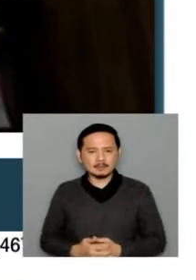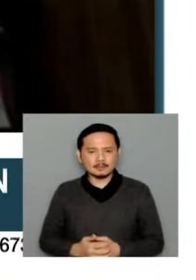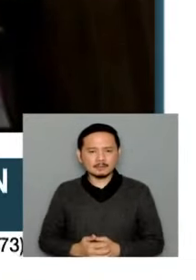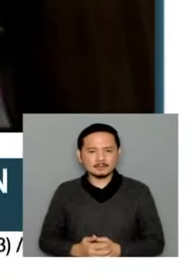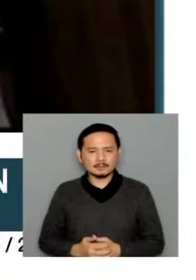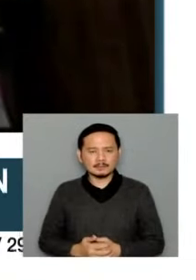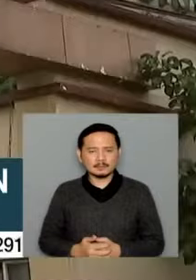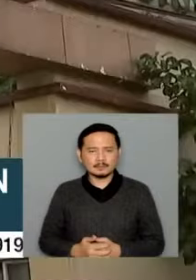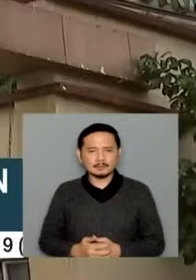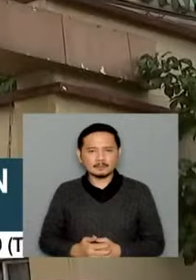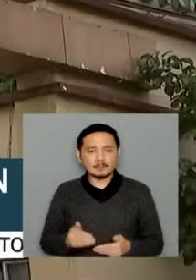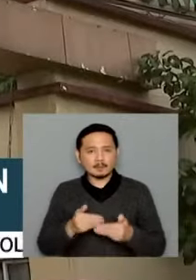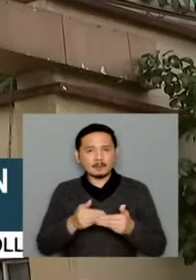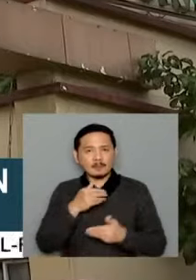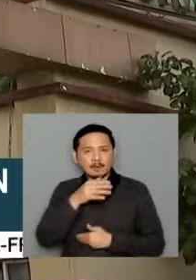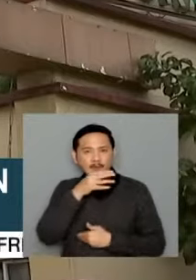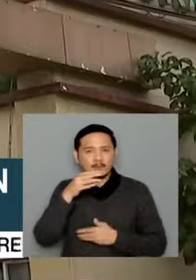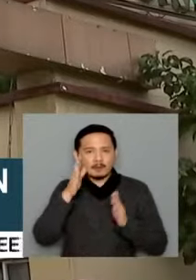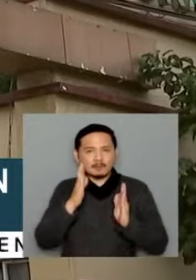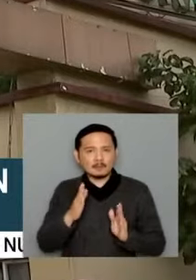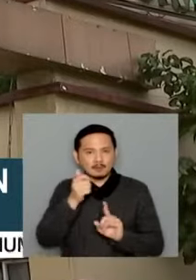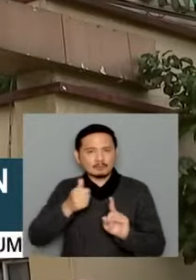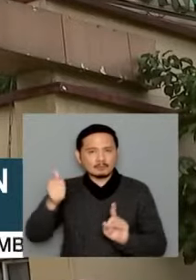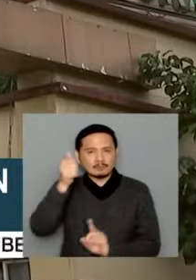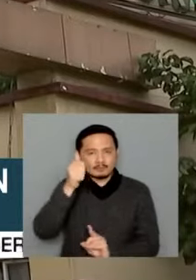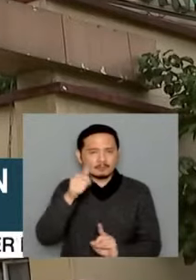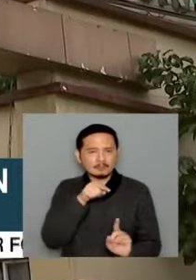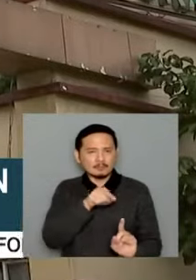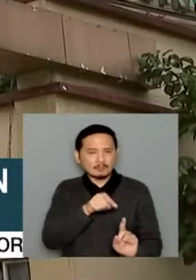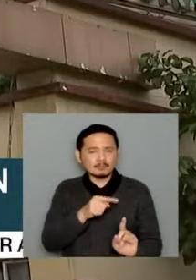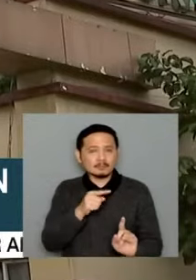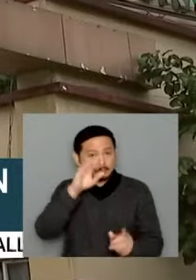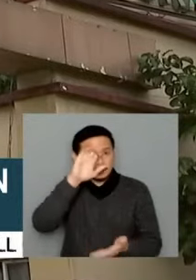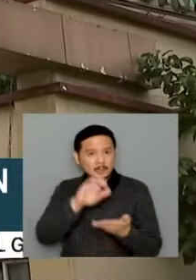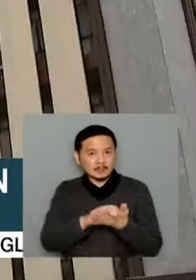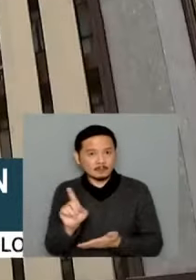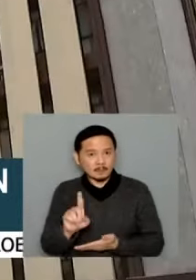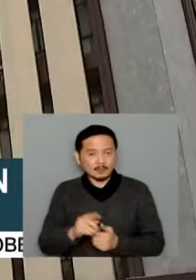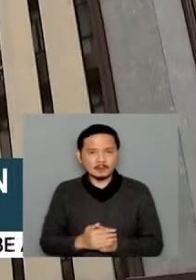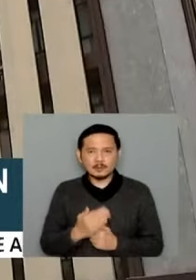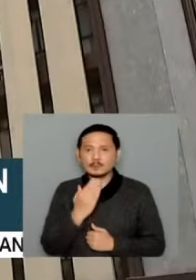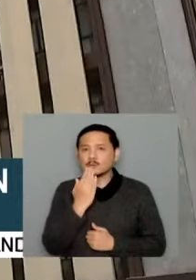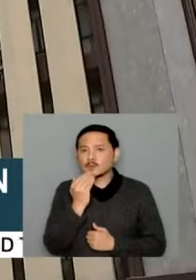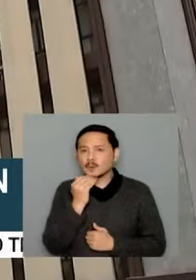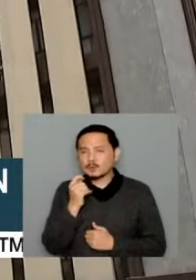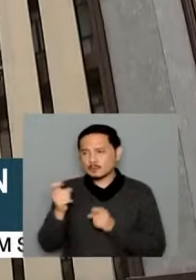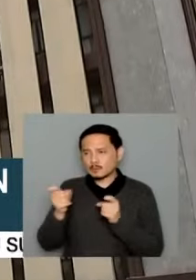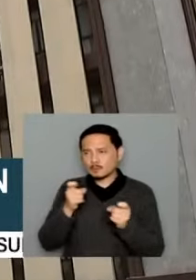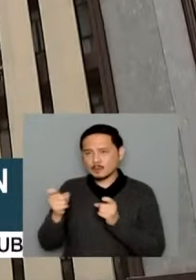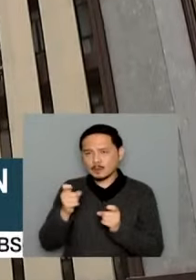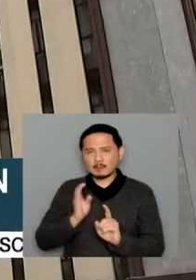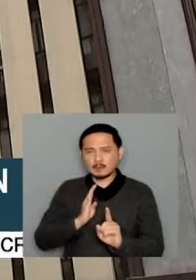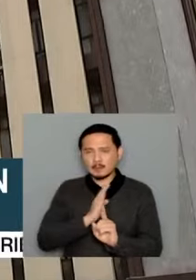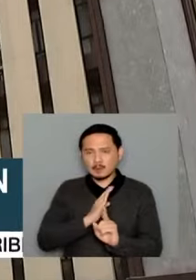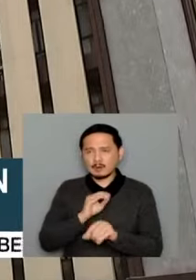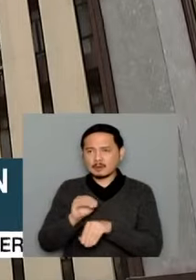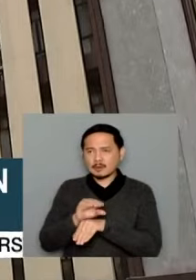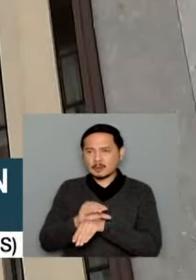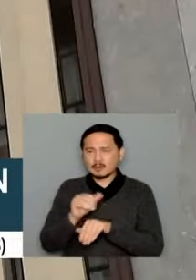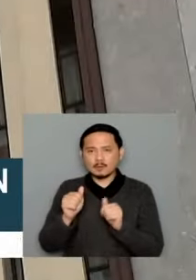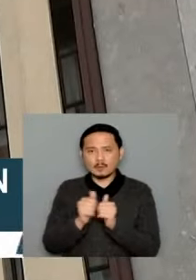Former Agriculture Secretary Leonardo Montemayor, meanwhile, believes the Sugar Regulatory Administration consulted with